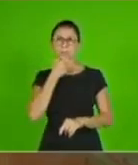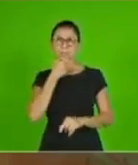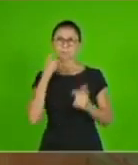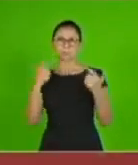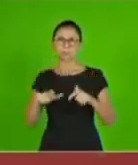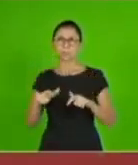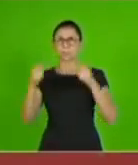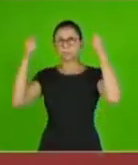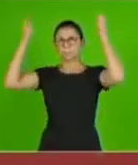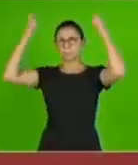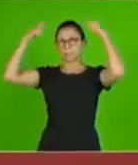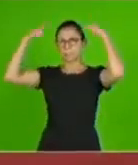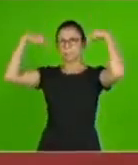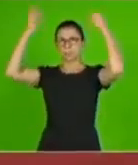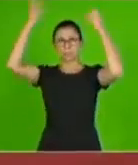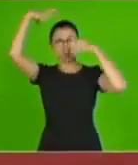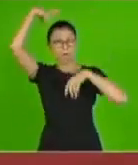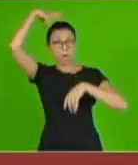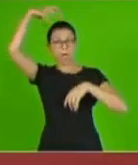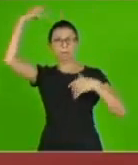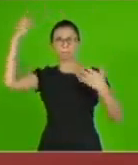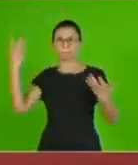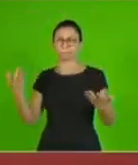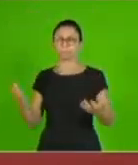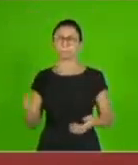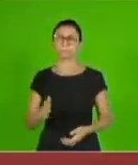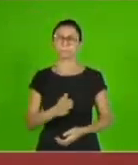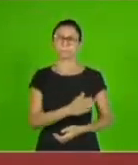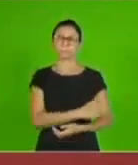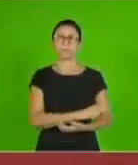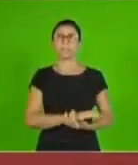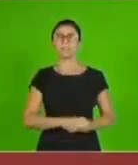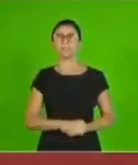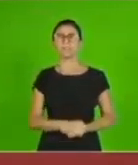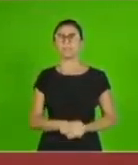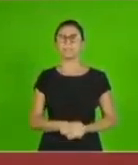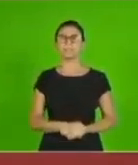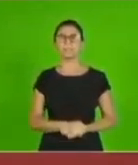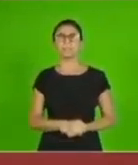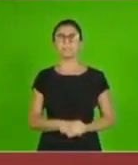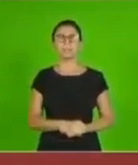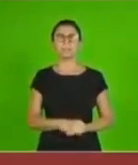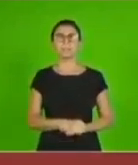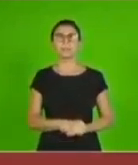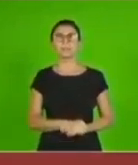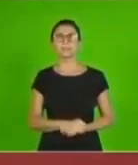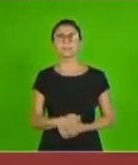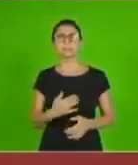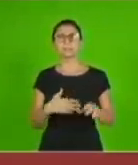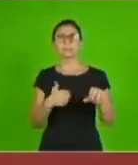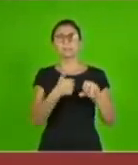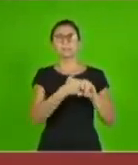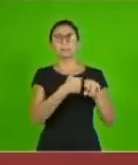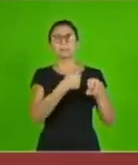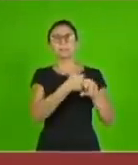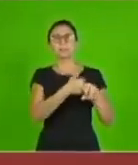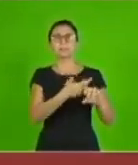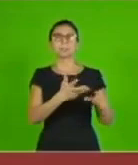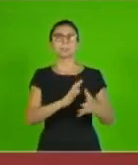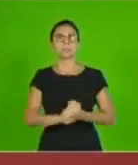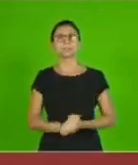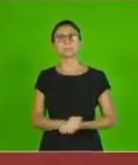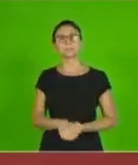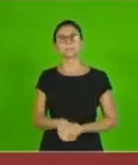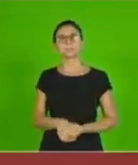But this is the Christianity. the new Christianity. It's not what